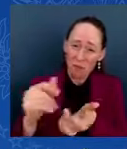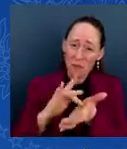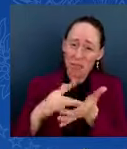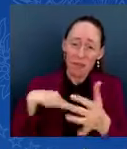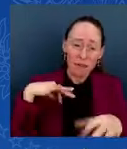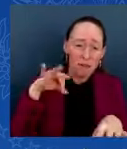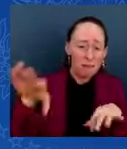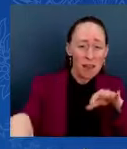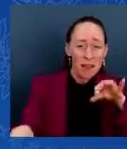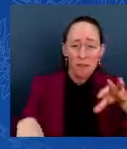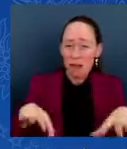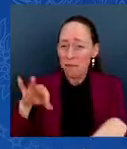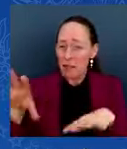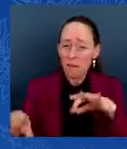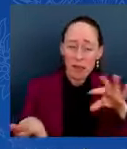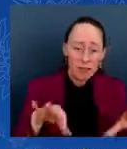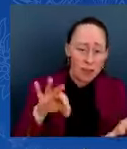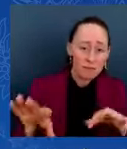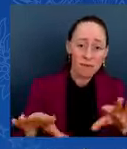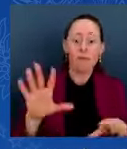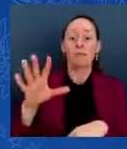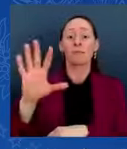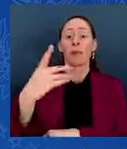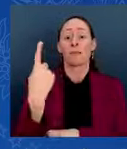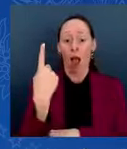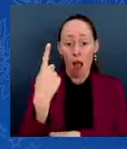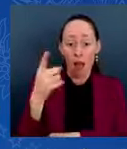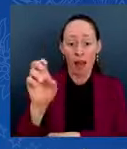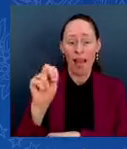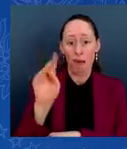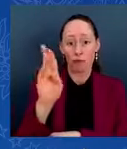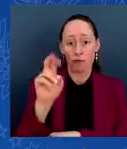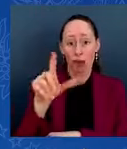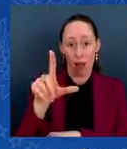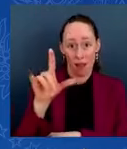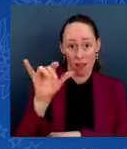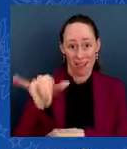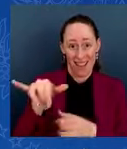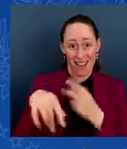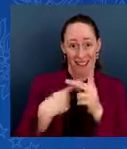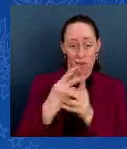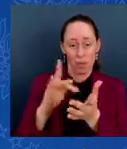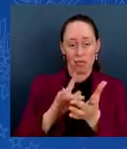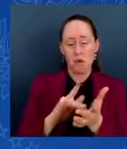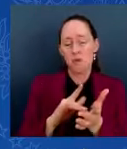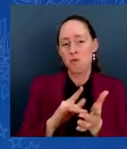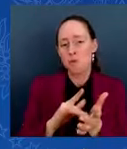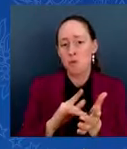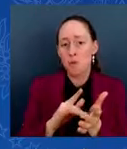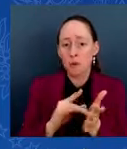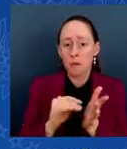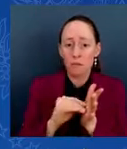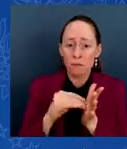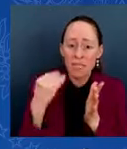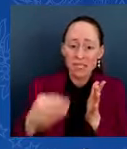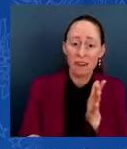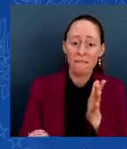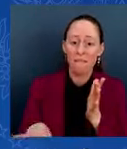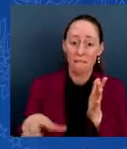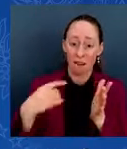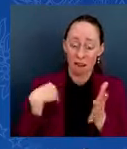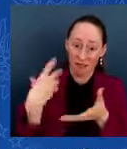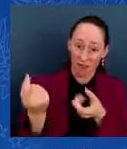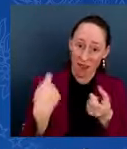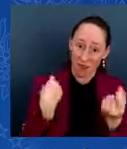with a staggering list price. Last year alone, I spent over $9,000 out of